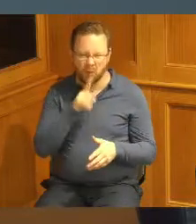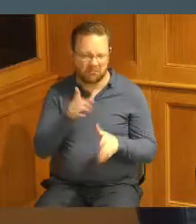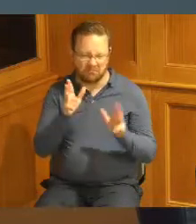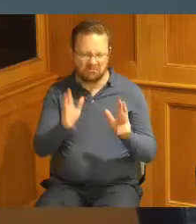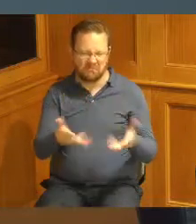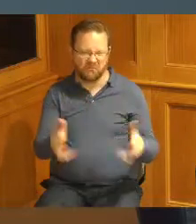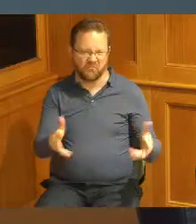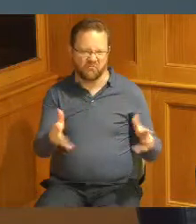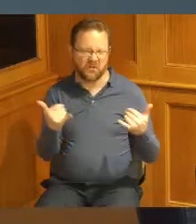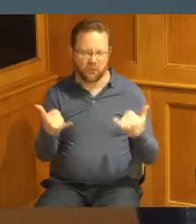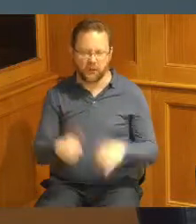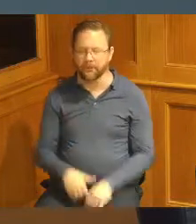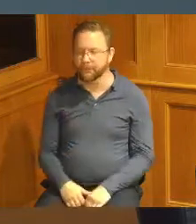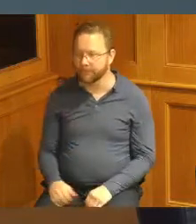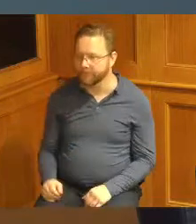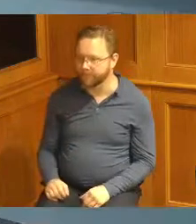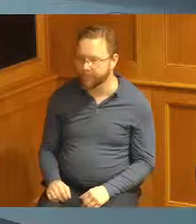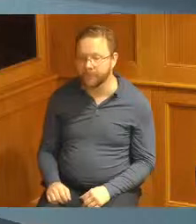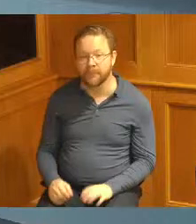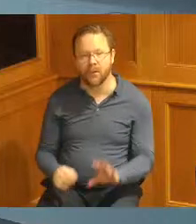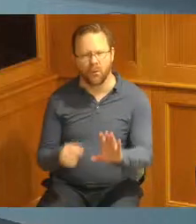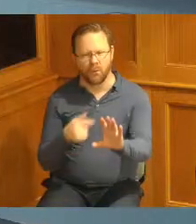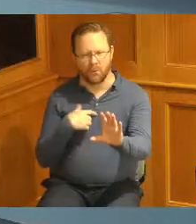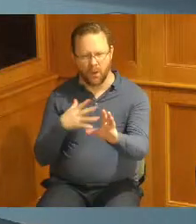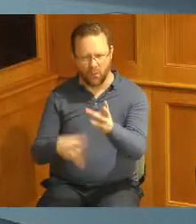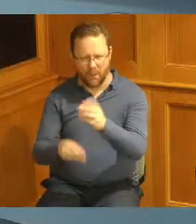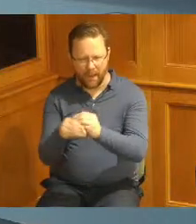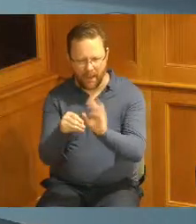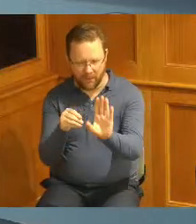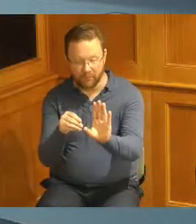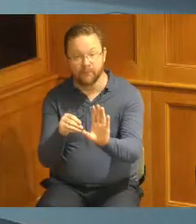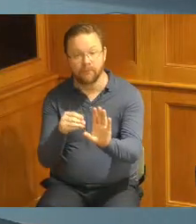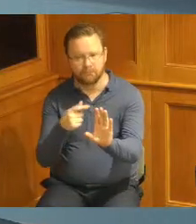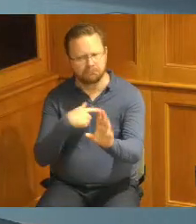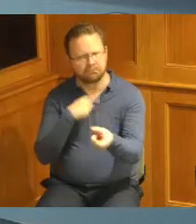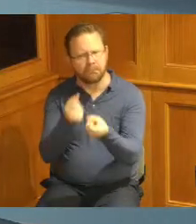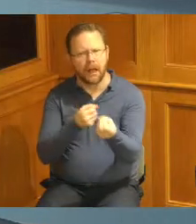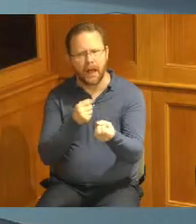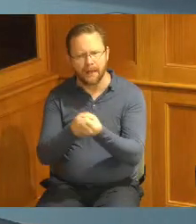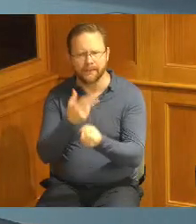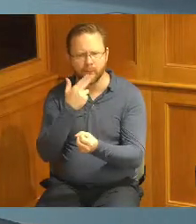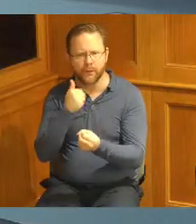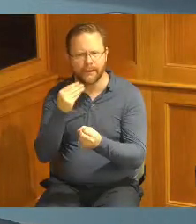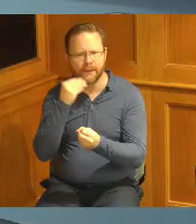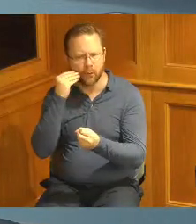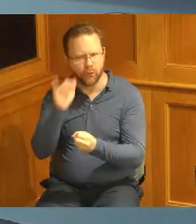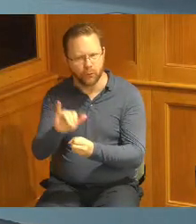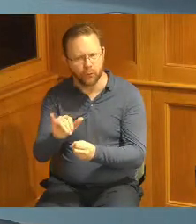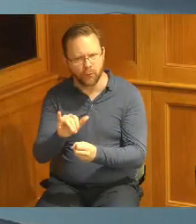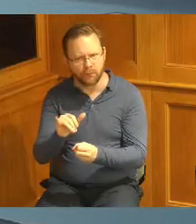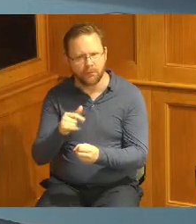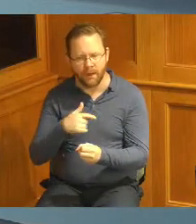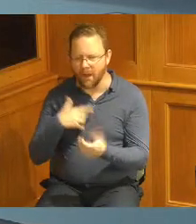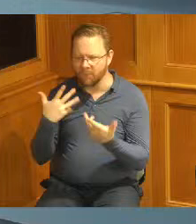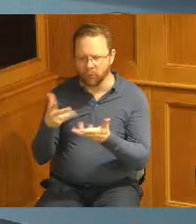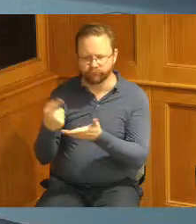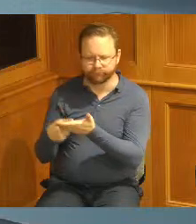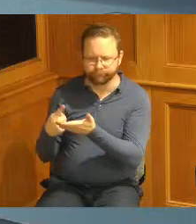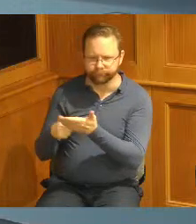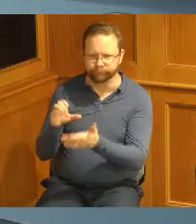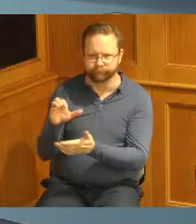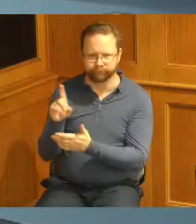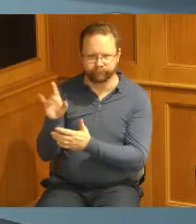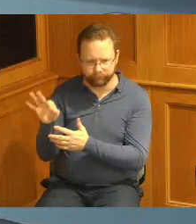for now. Okay. Let me just pile on a little bit and say I too support tiny homes and have talked to CDF, and I know you've